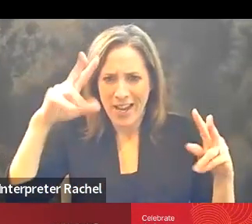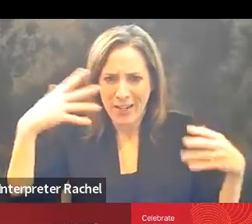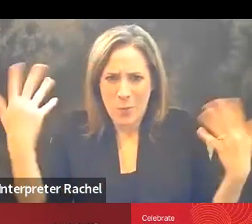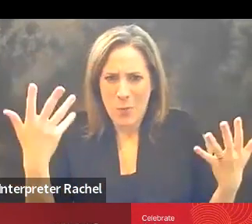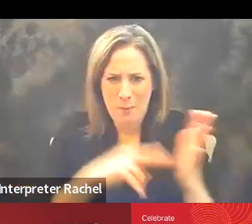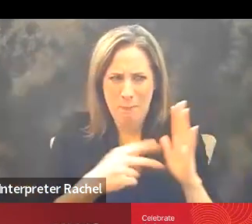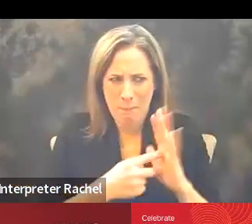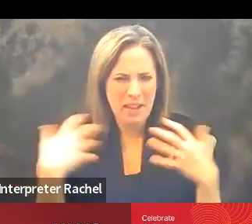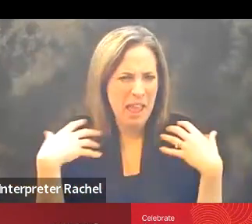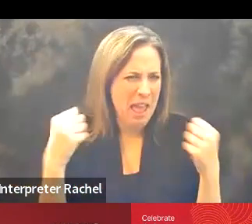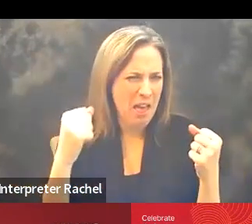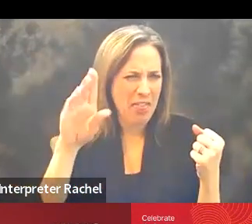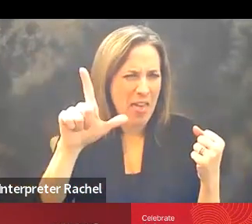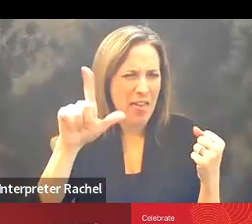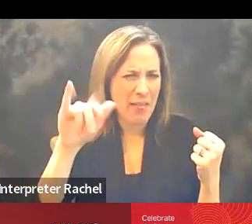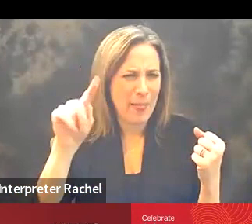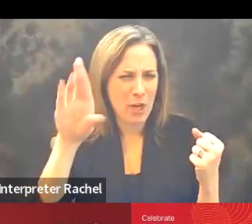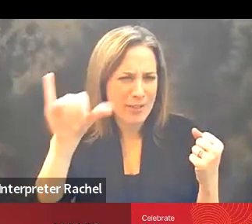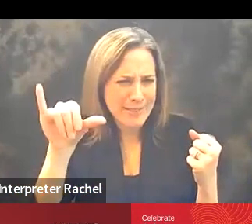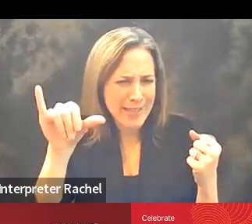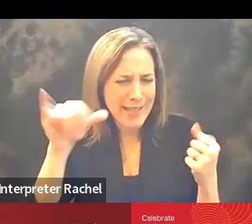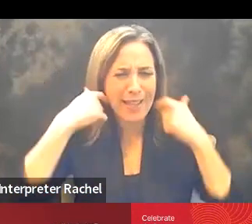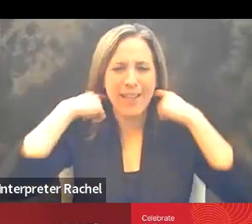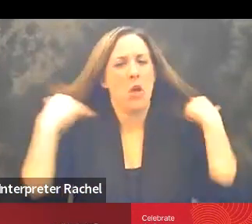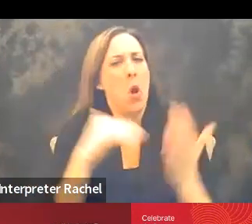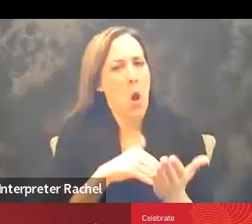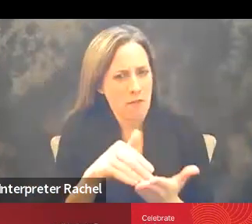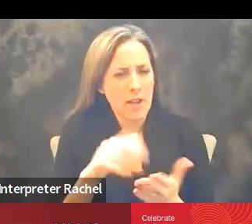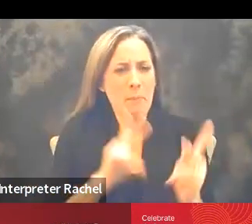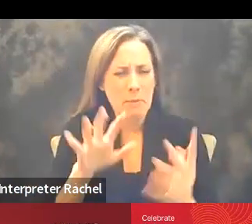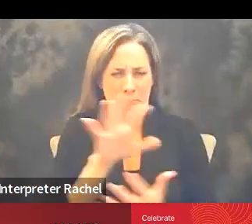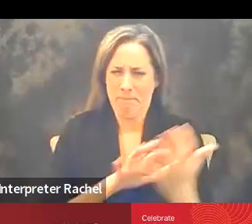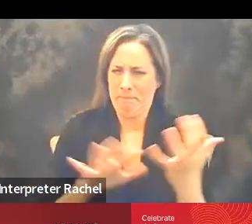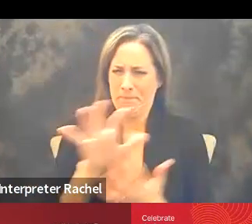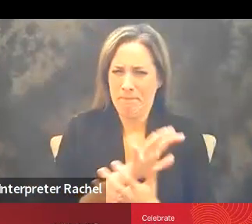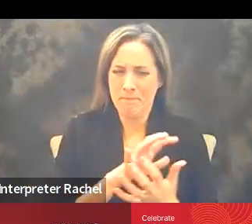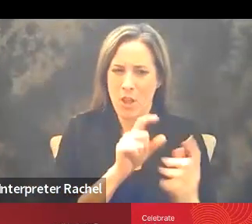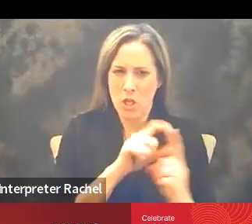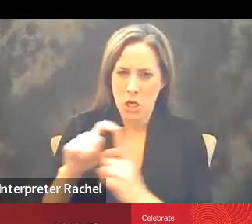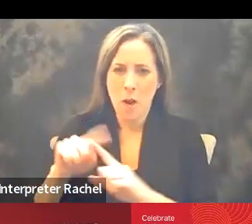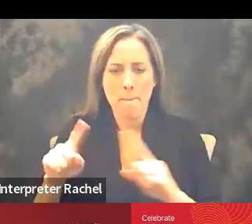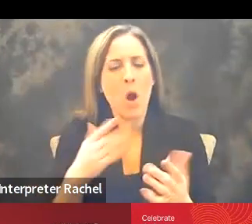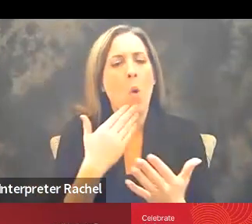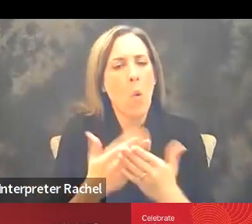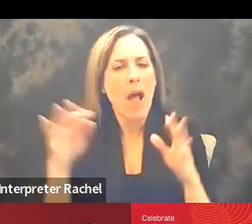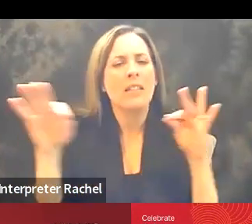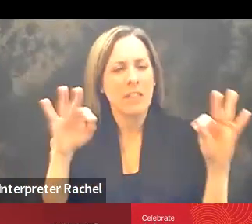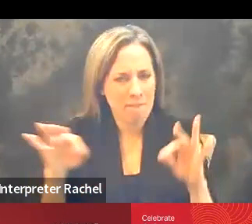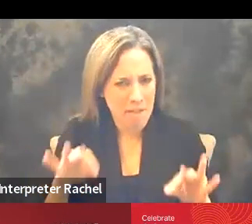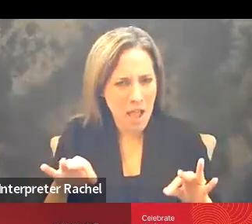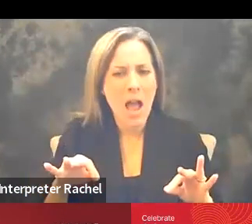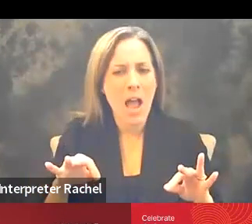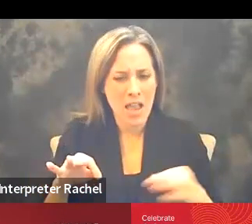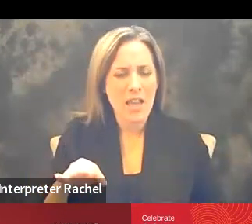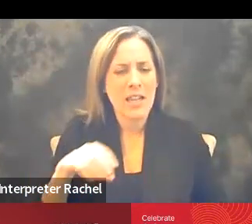different people might assume health literacy to be, because I think there's a lot of misunderstandings about that, but I think it's pretty well defined by different people. And I know there's